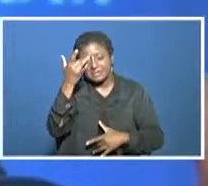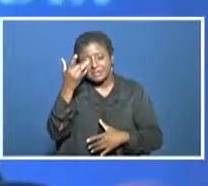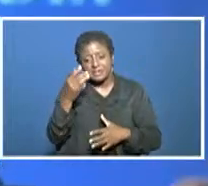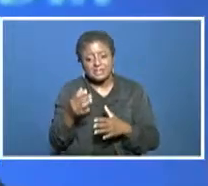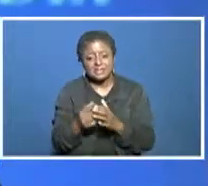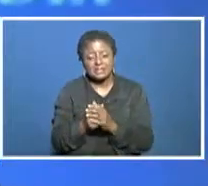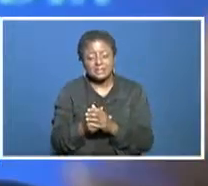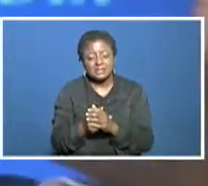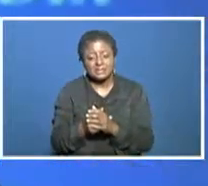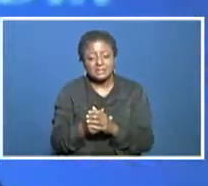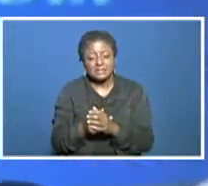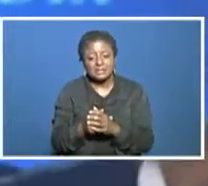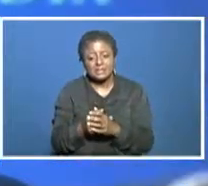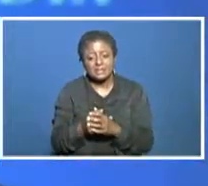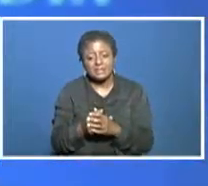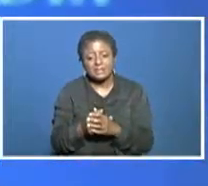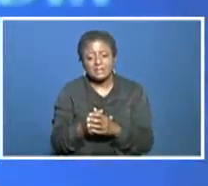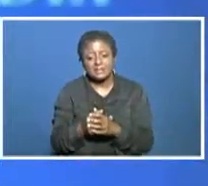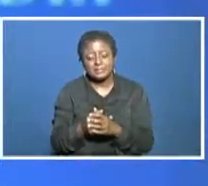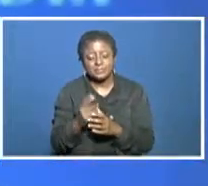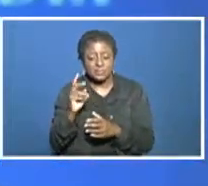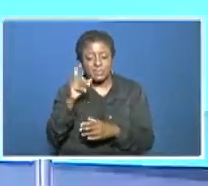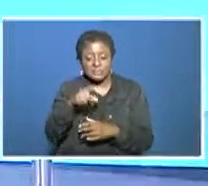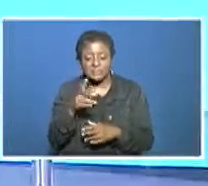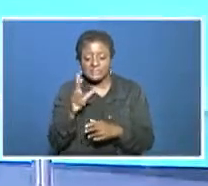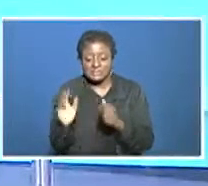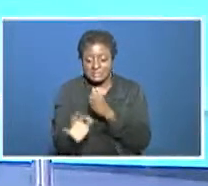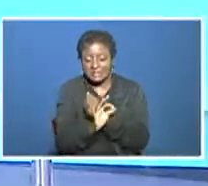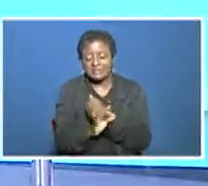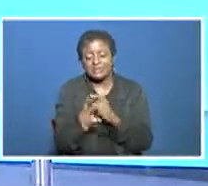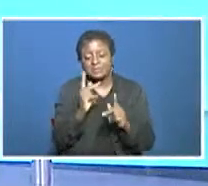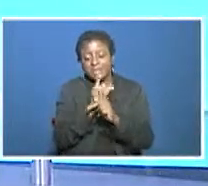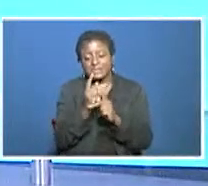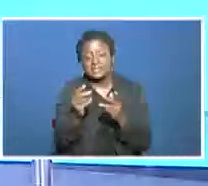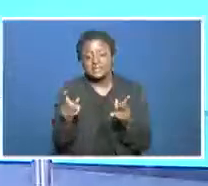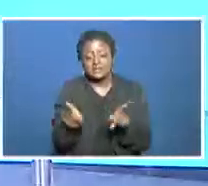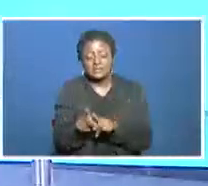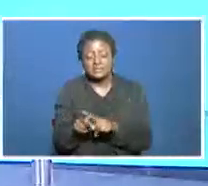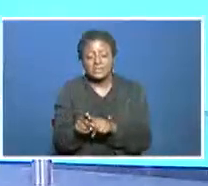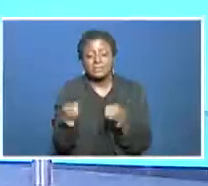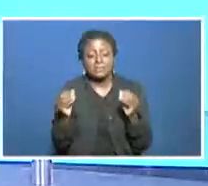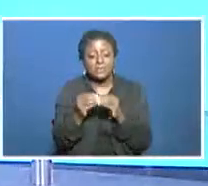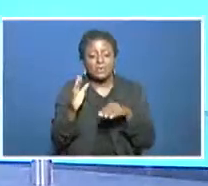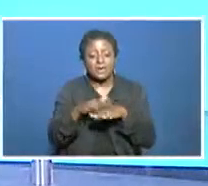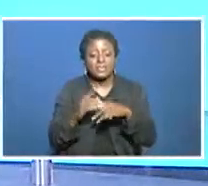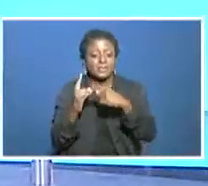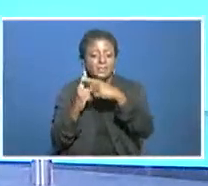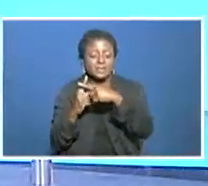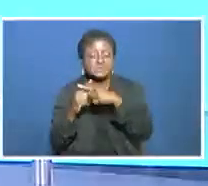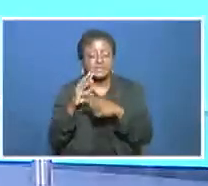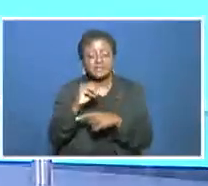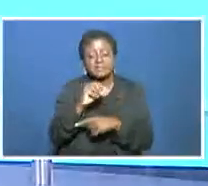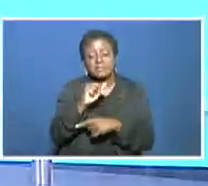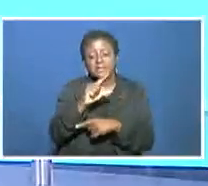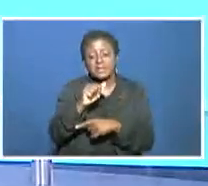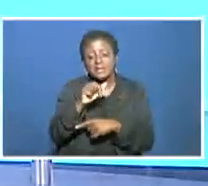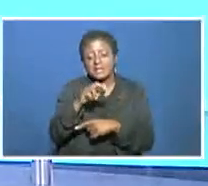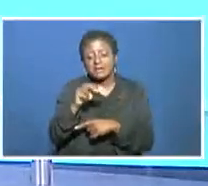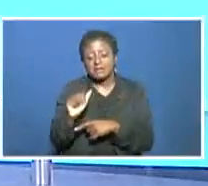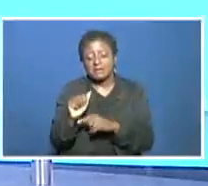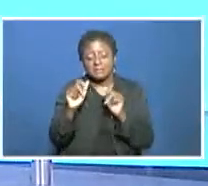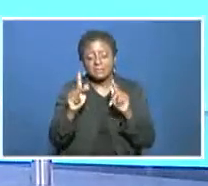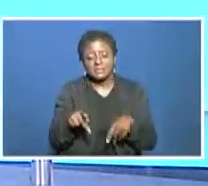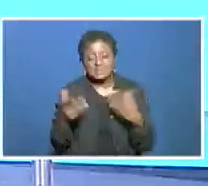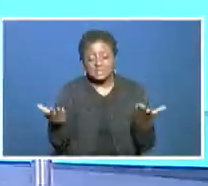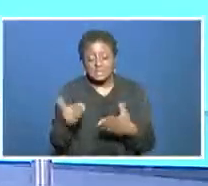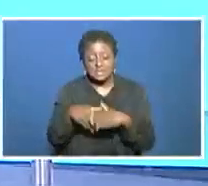too are safe and are protected against it. More on that positive malaria case in the Bahamas reported by the Ministry of